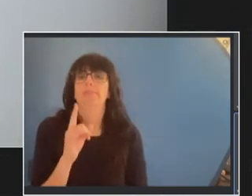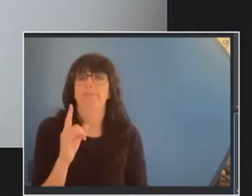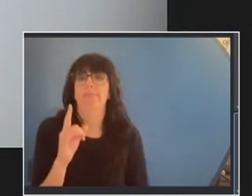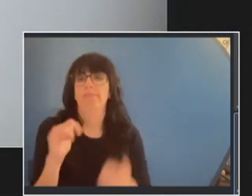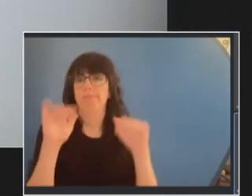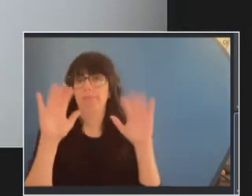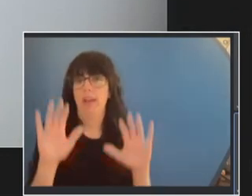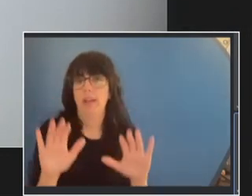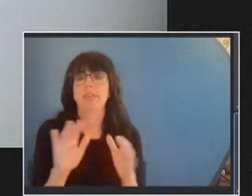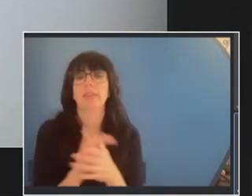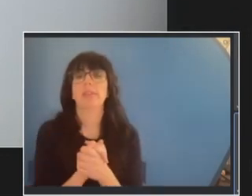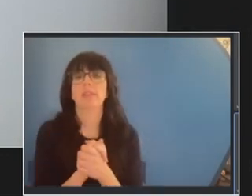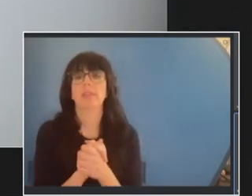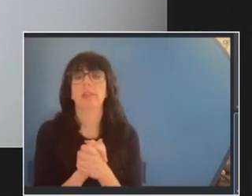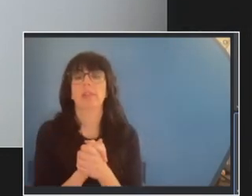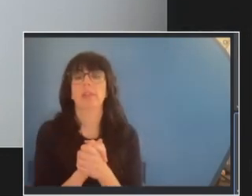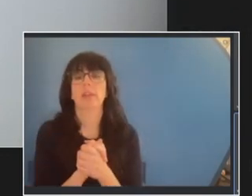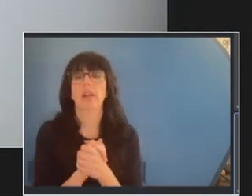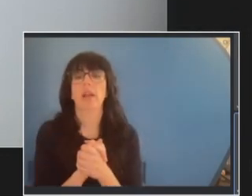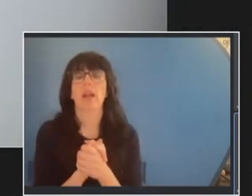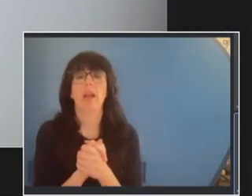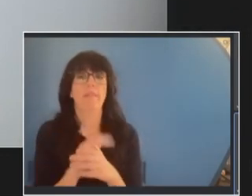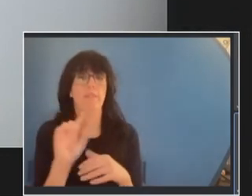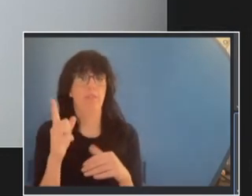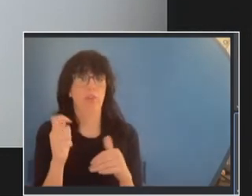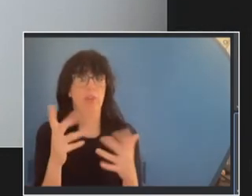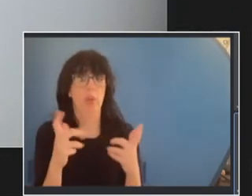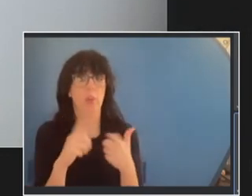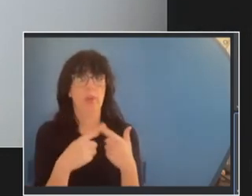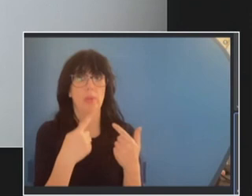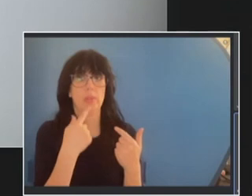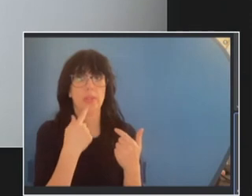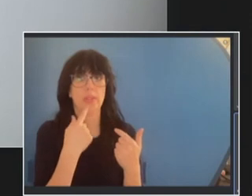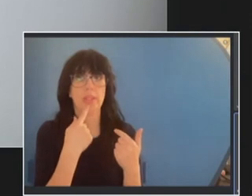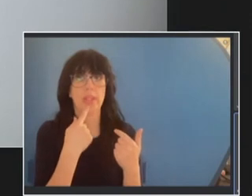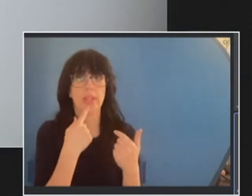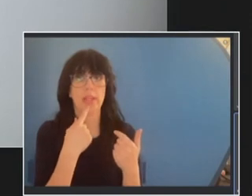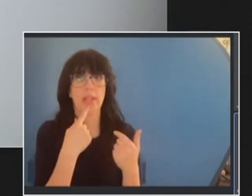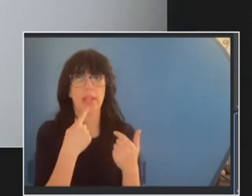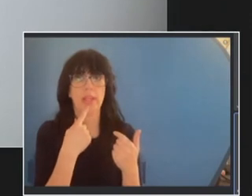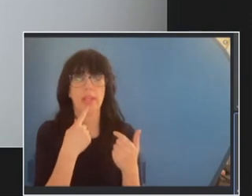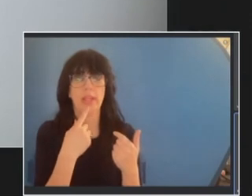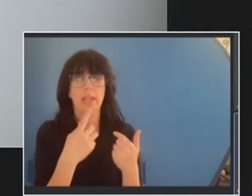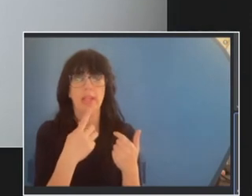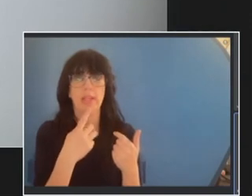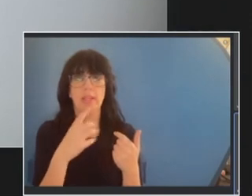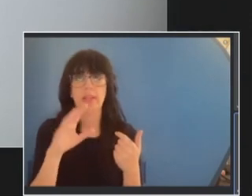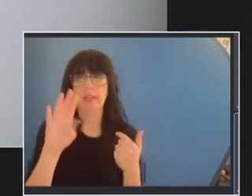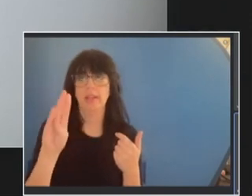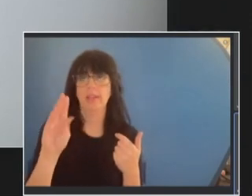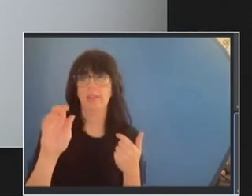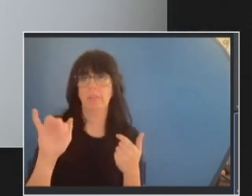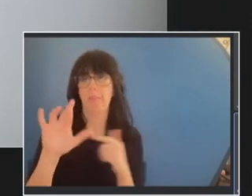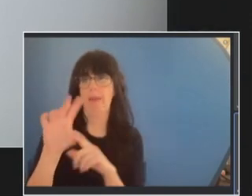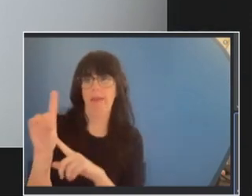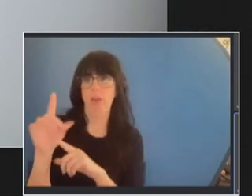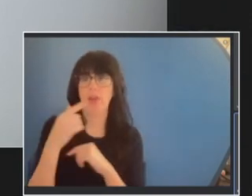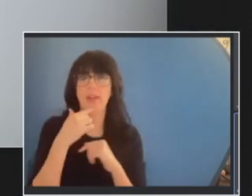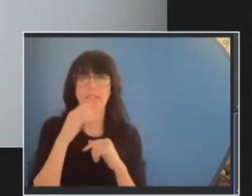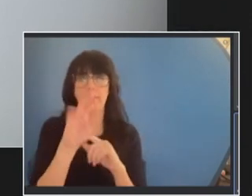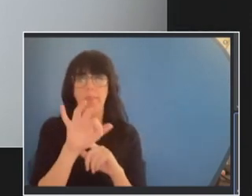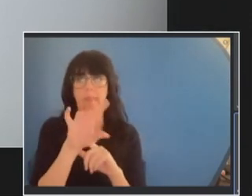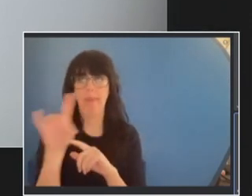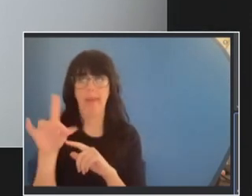the first thing I'd like to say is that I was mispronouncing the name. It's Bayard. I think I was saying Bayard. So my apologies